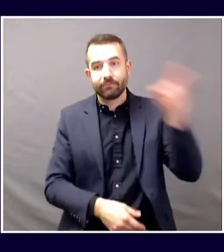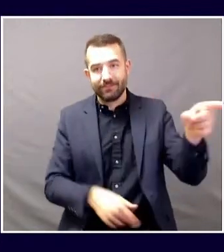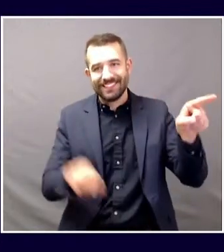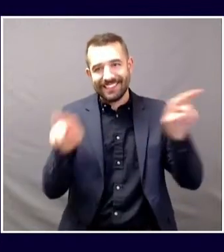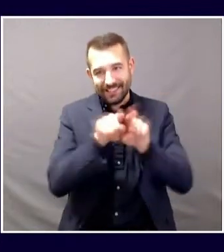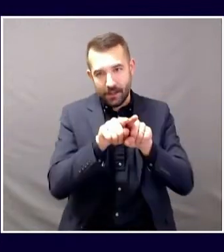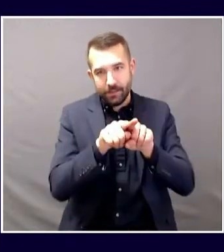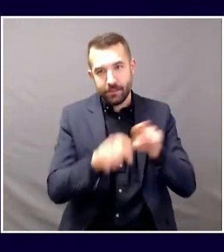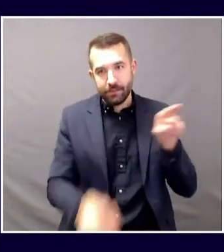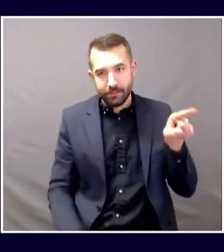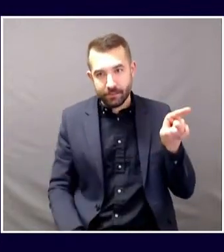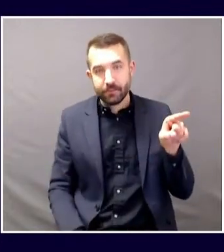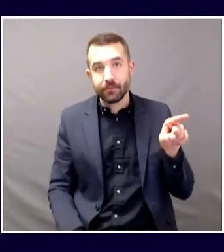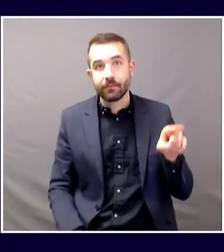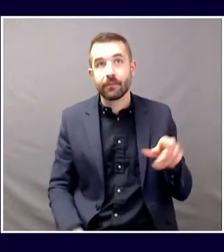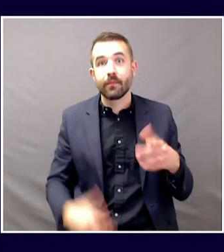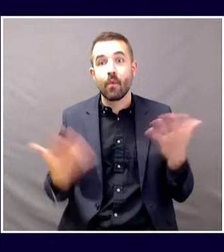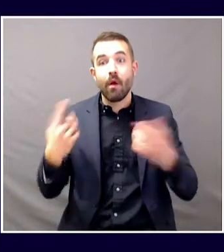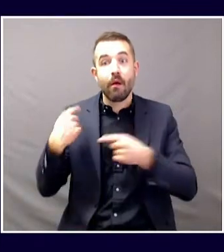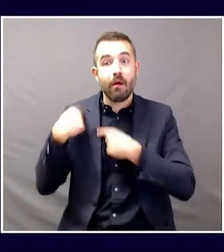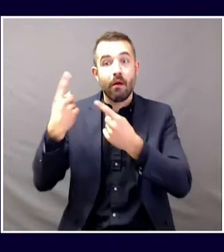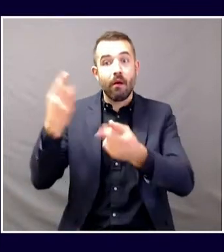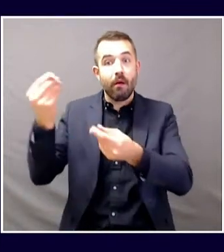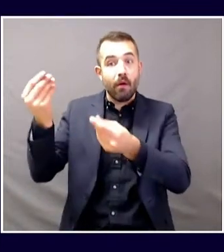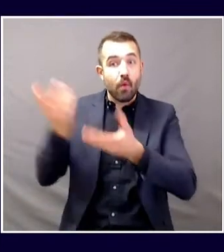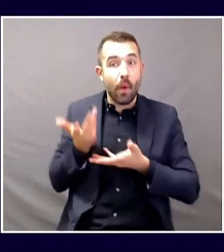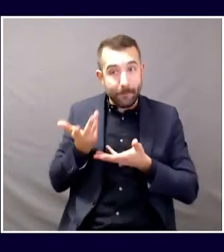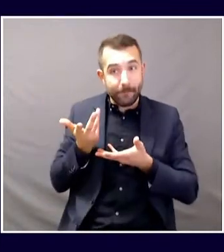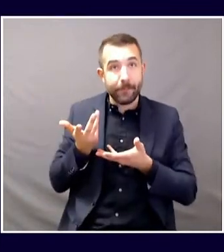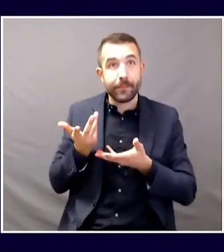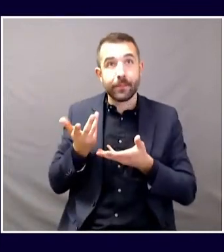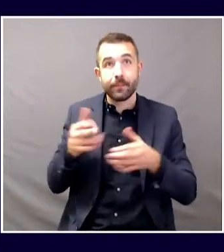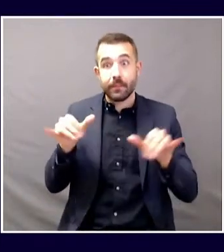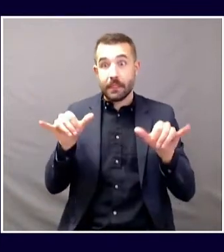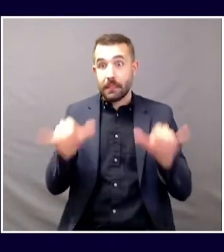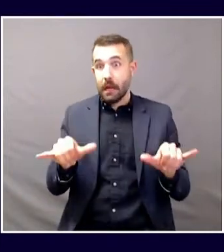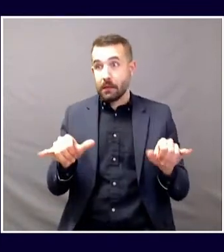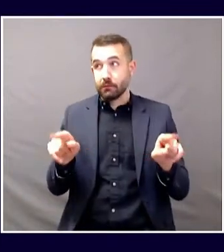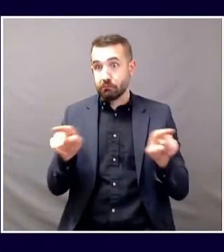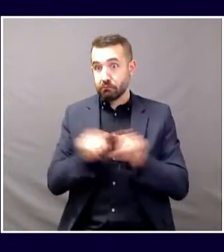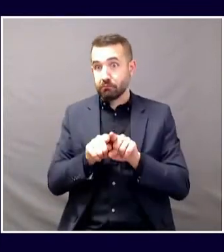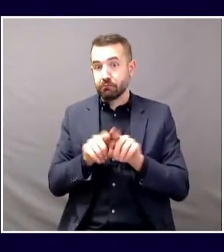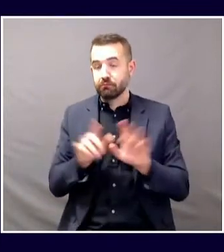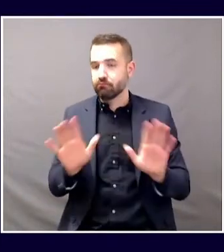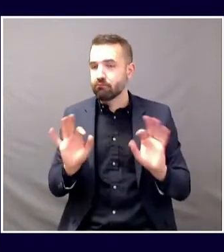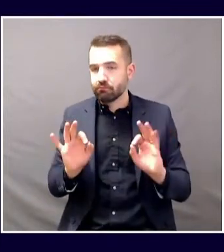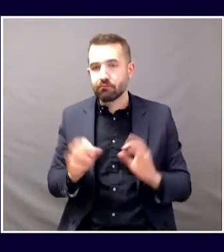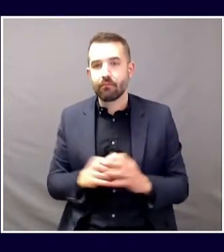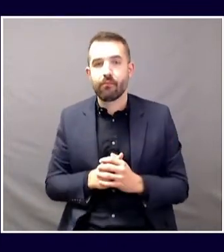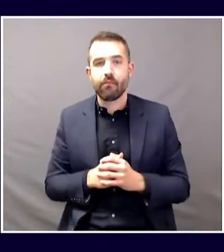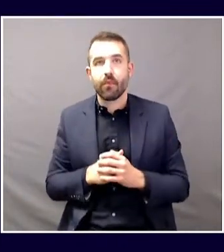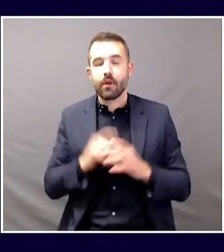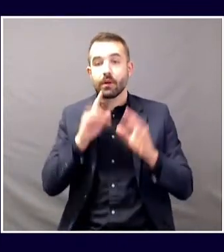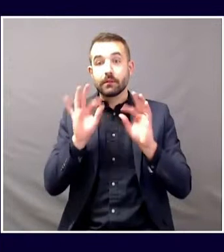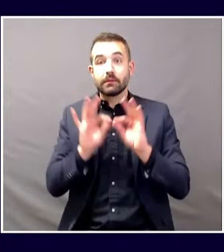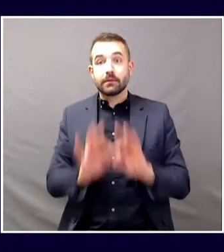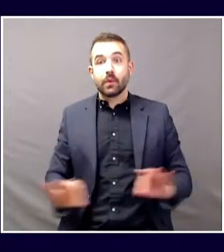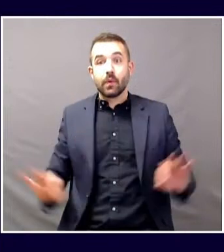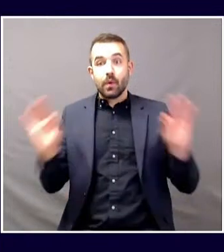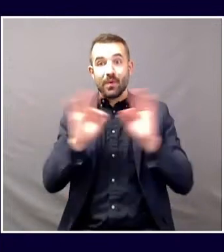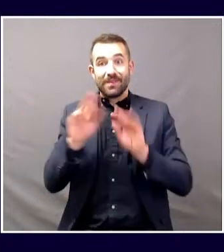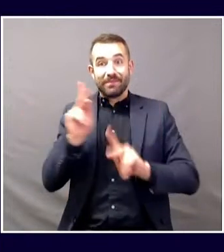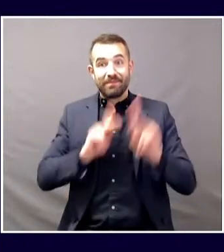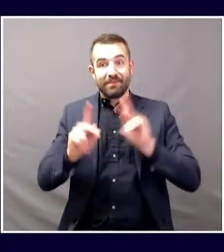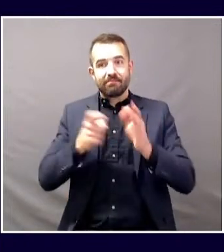will hold. This is important though, because it means that folks will have to know which vaccine they got